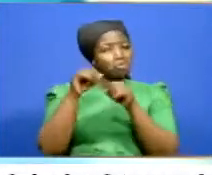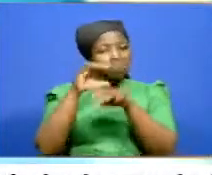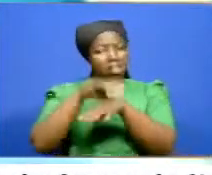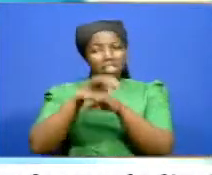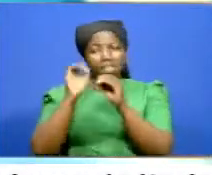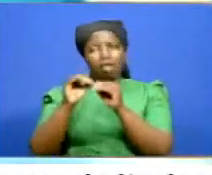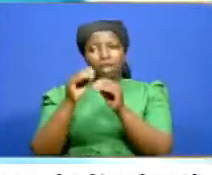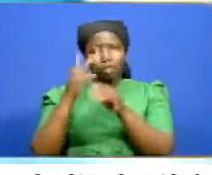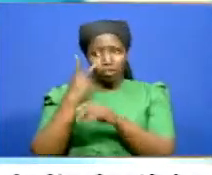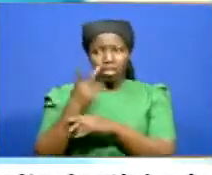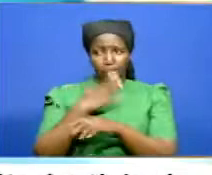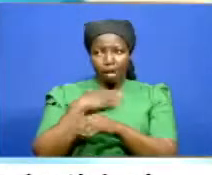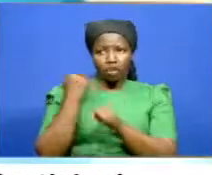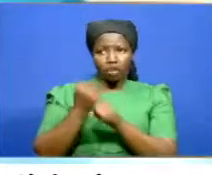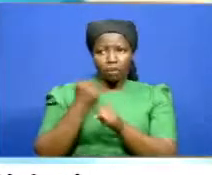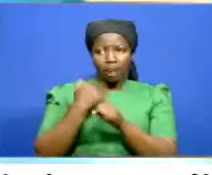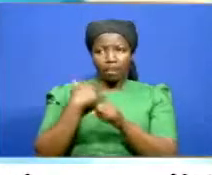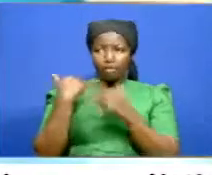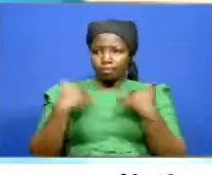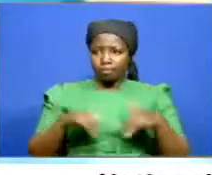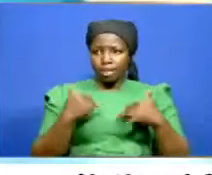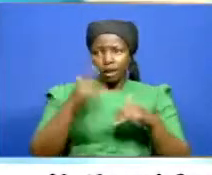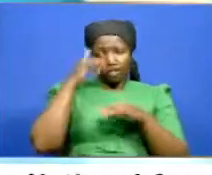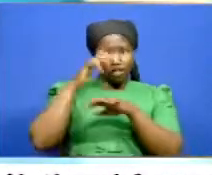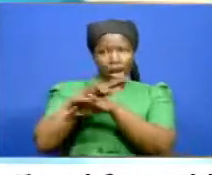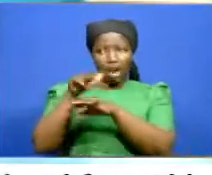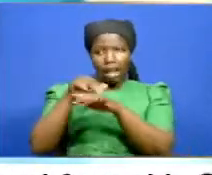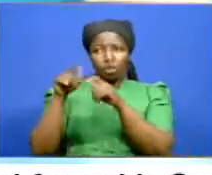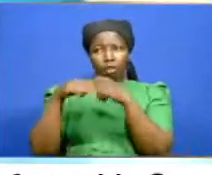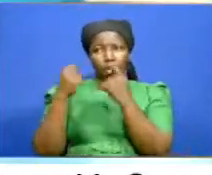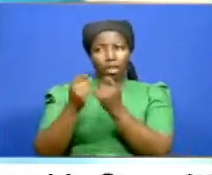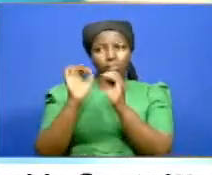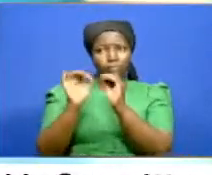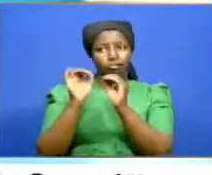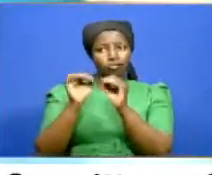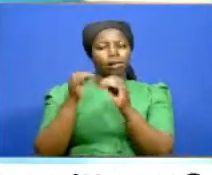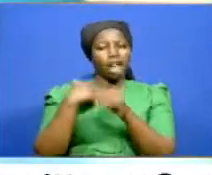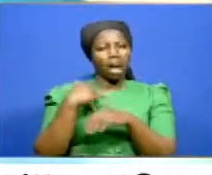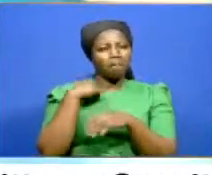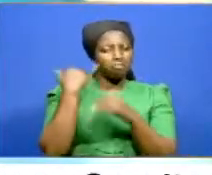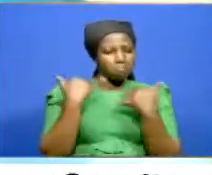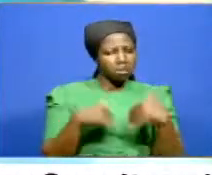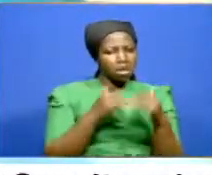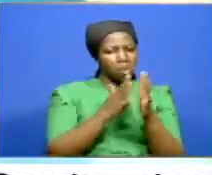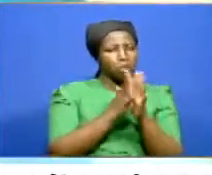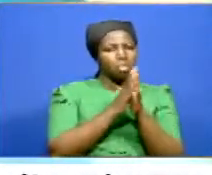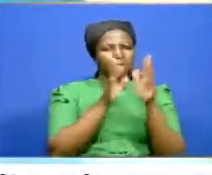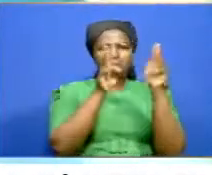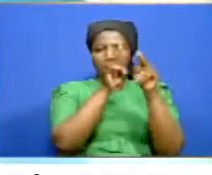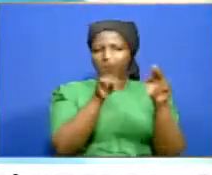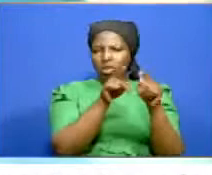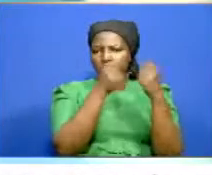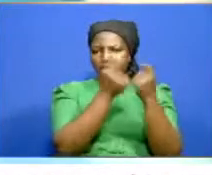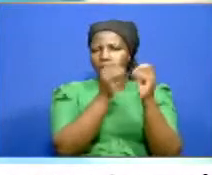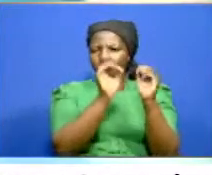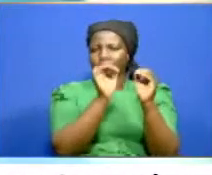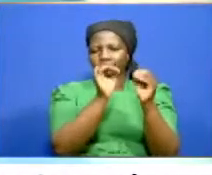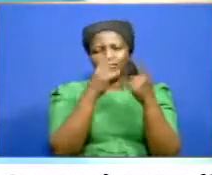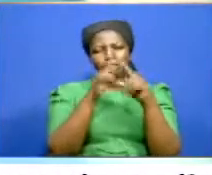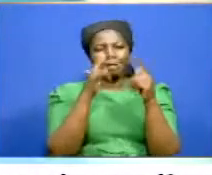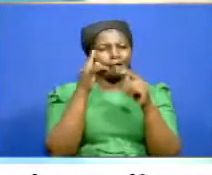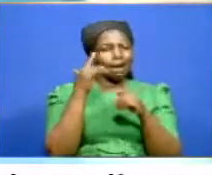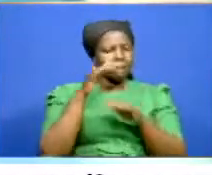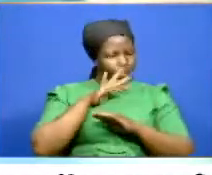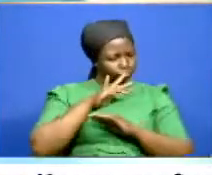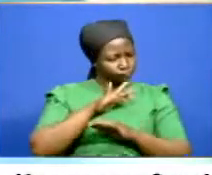team. I never even played professional football outside. But I'm really contented with everything I've achieved locally, because I know what local football means to me, and I